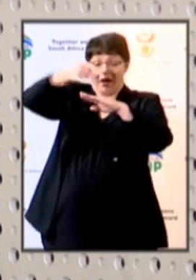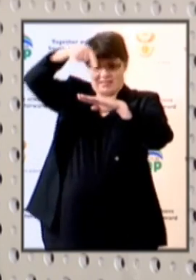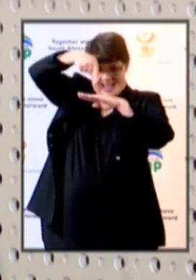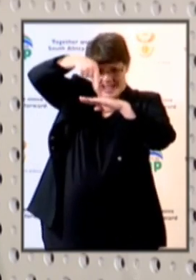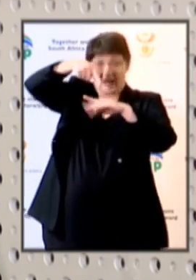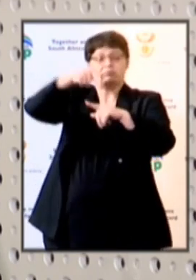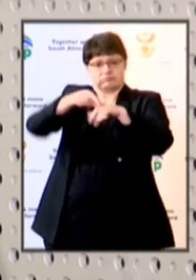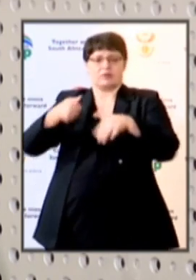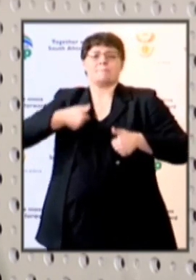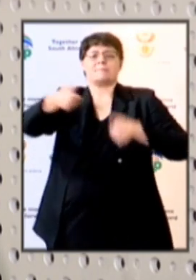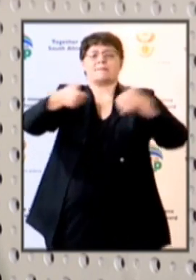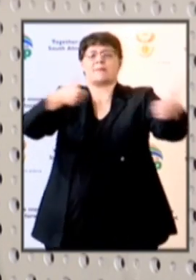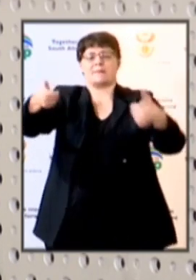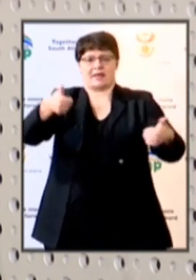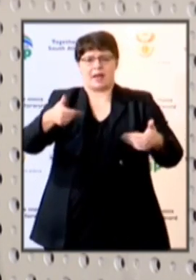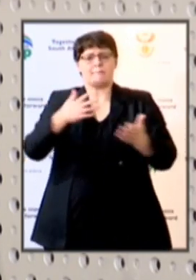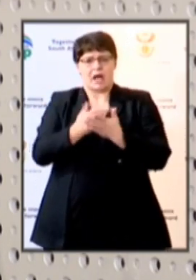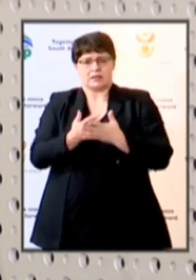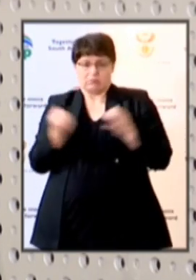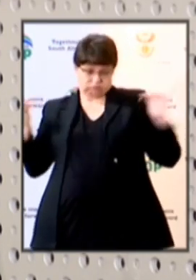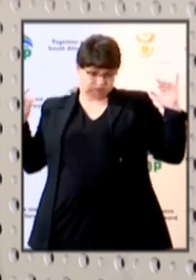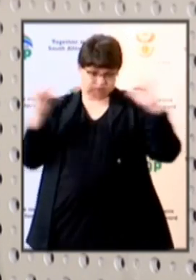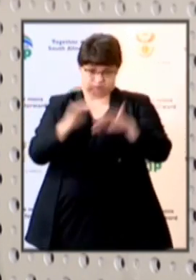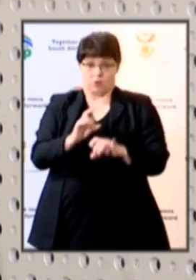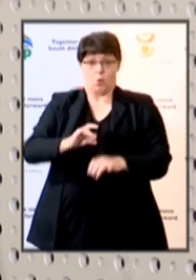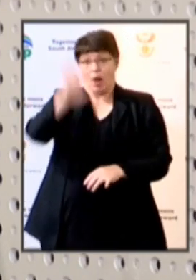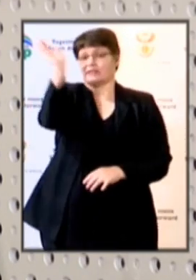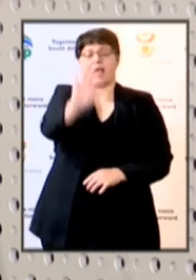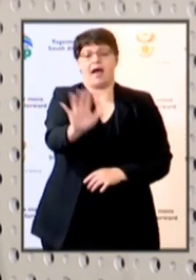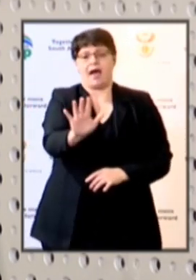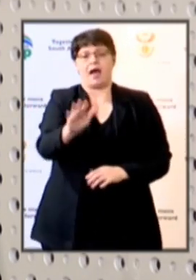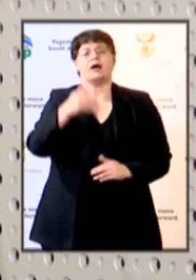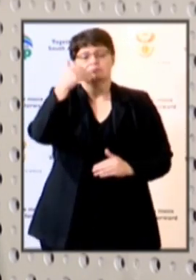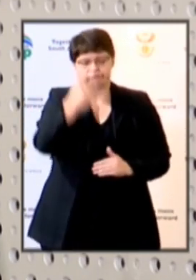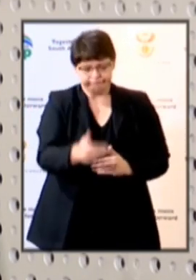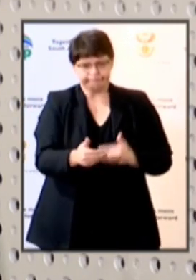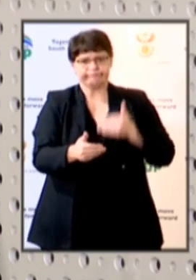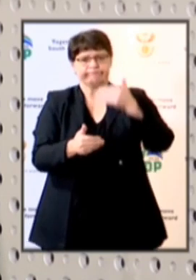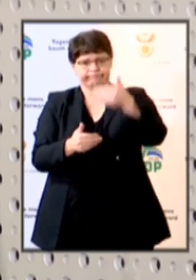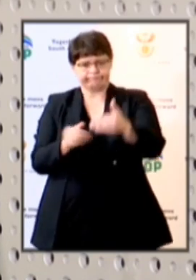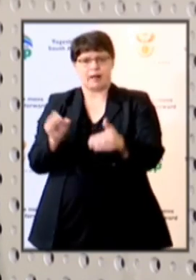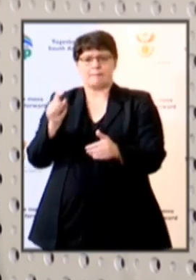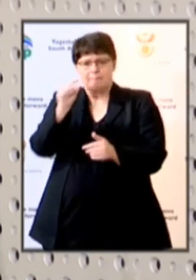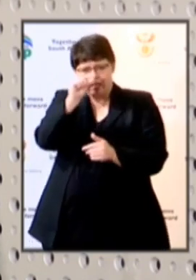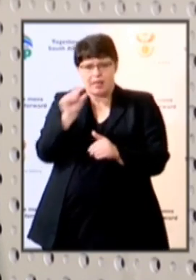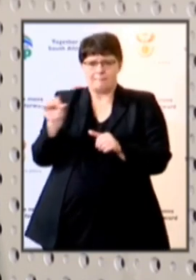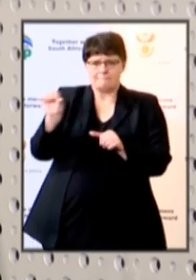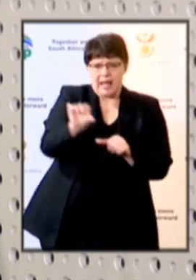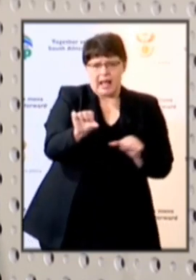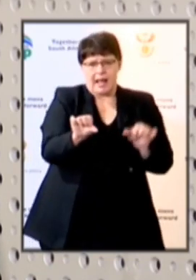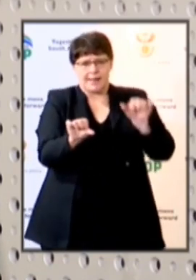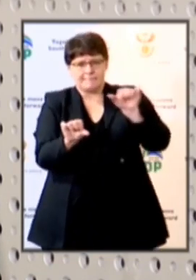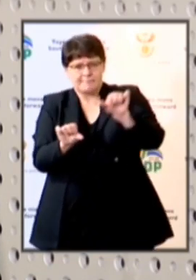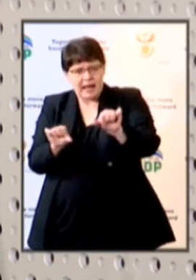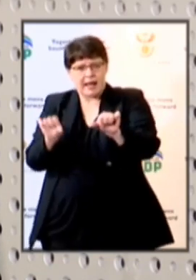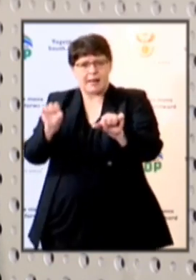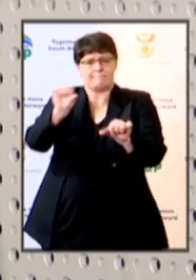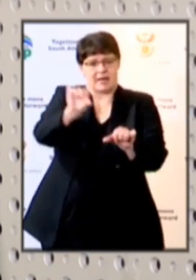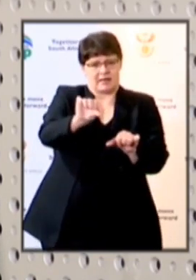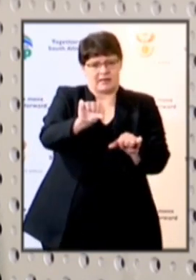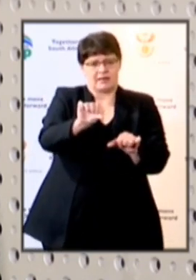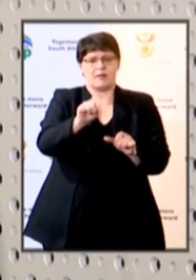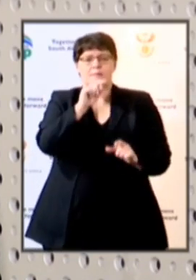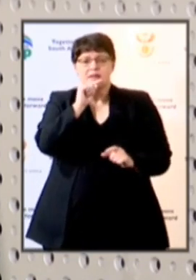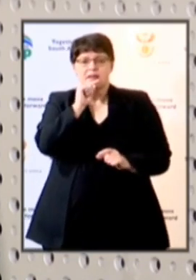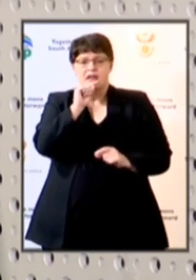larger numbers. Again, in phases, but returning in the period from the current